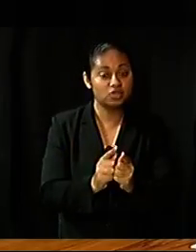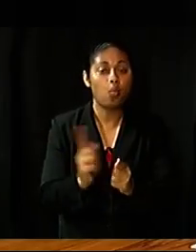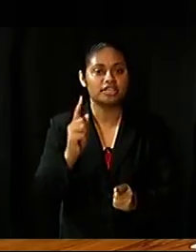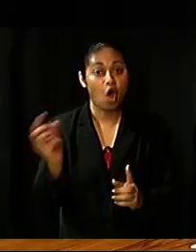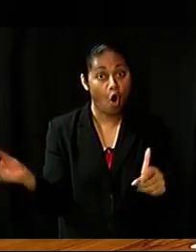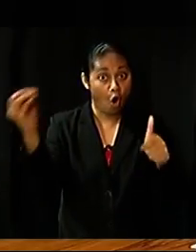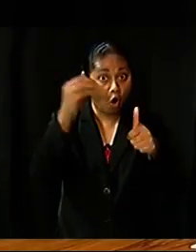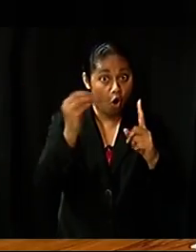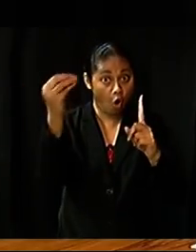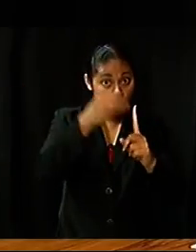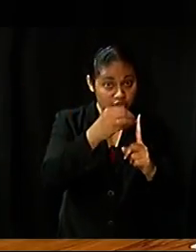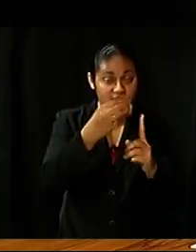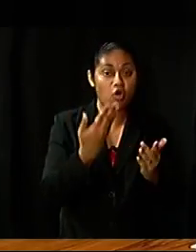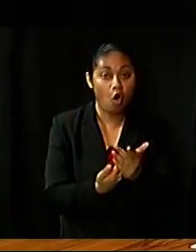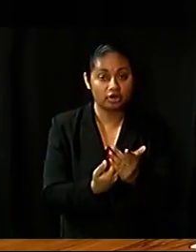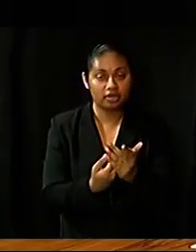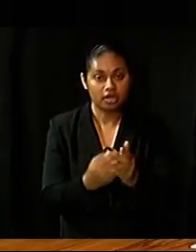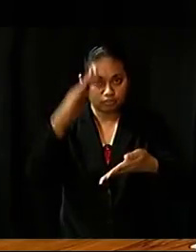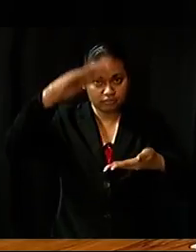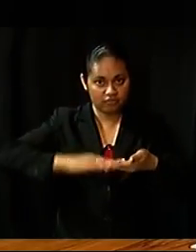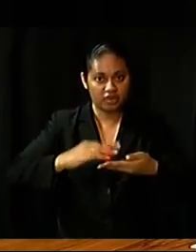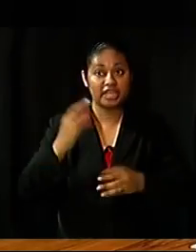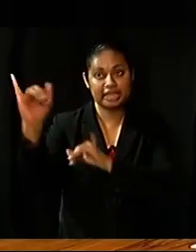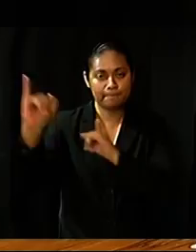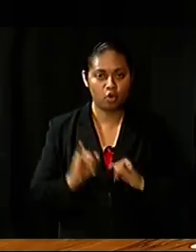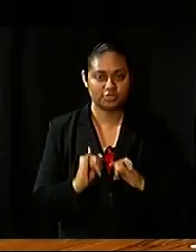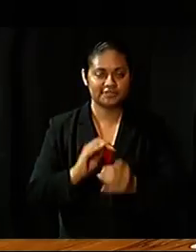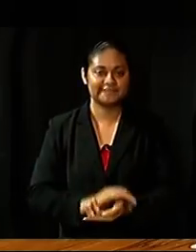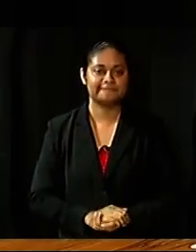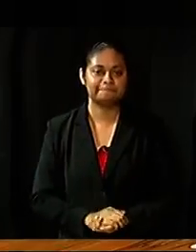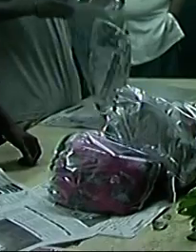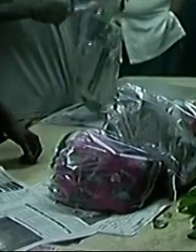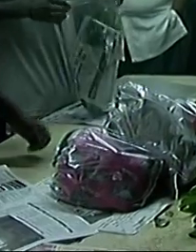will meet the ministry's objective towards reducing imports.